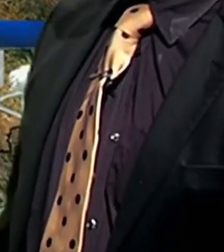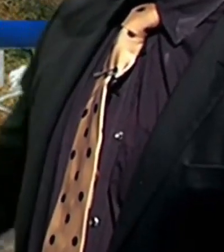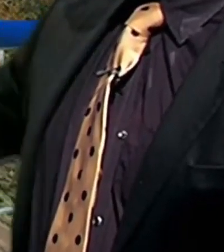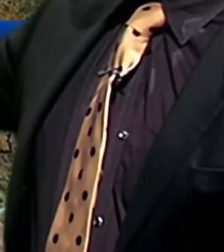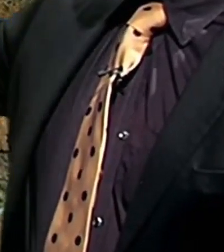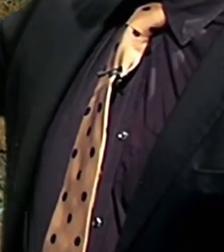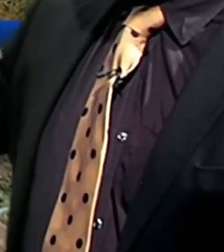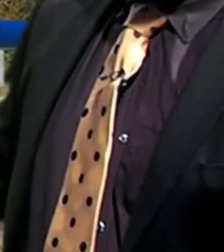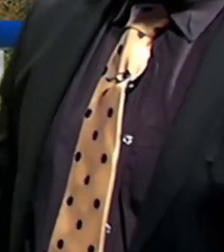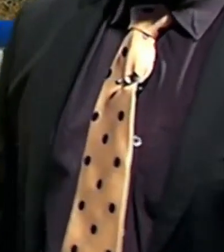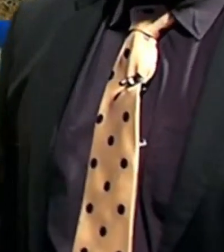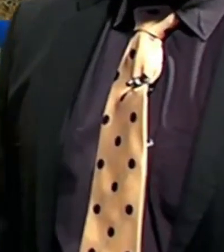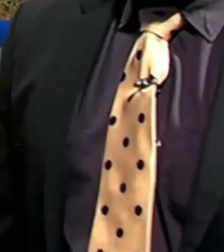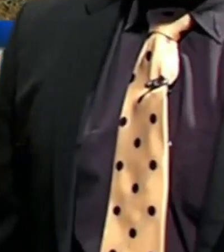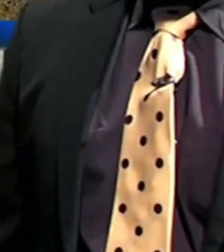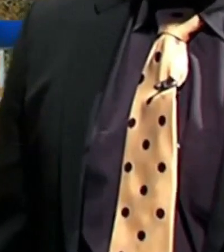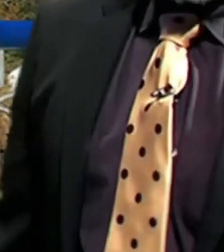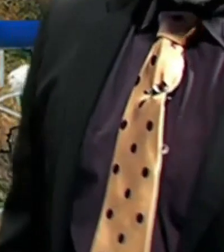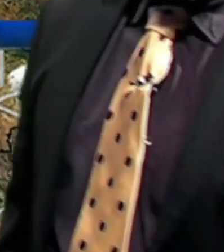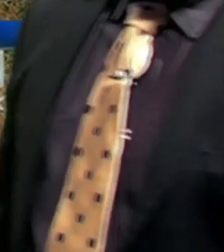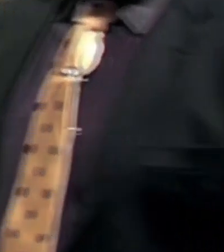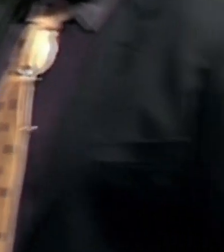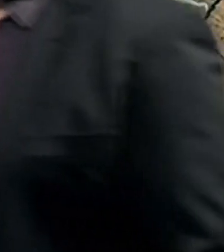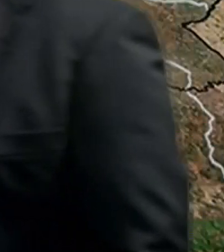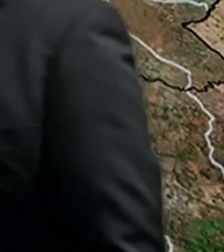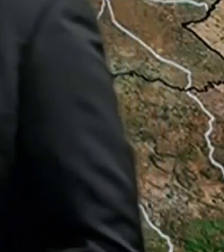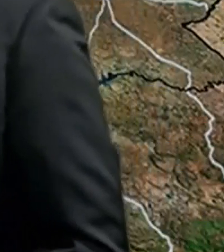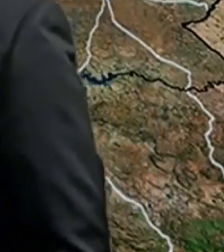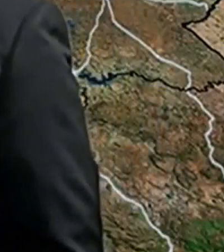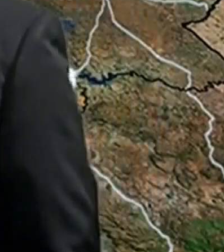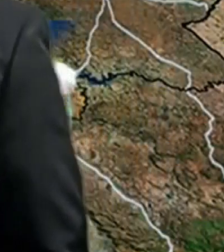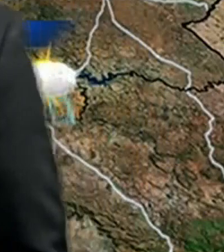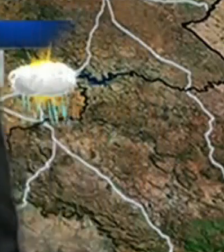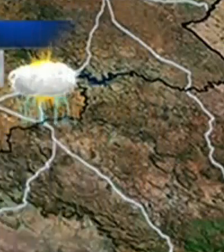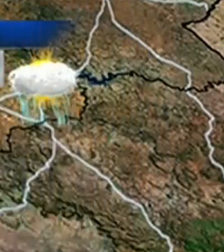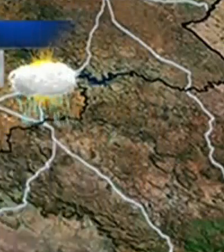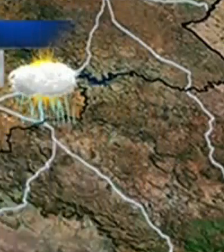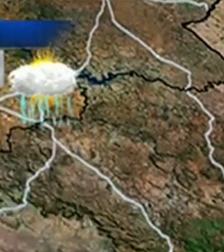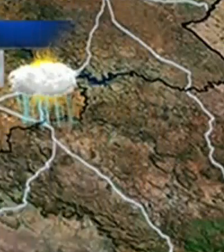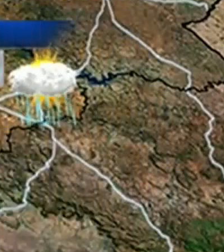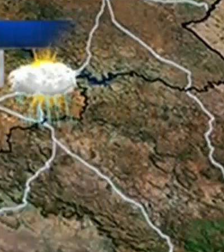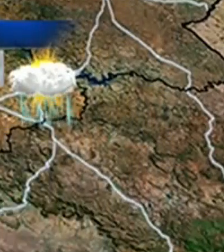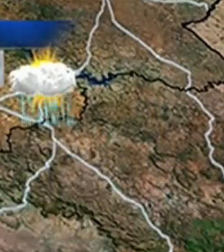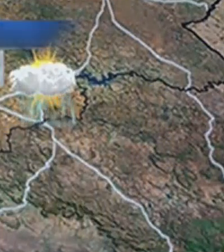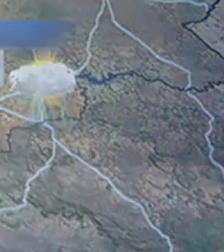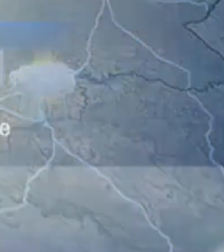a tla le Appleton e tla ba tse 17 moi tsena tsa bo dipiki di be hakana ya khala ya